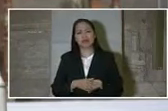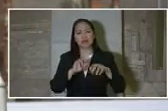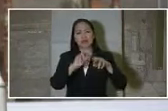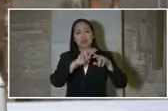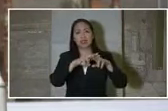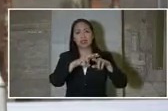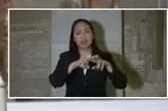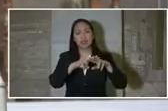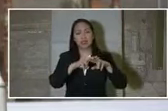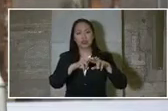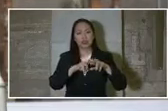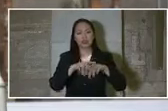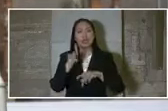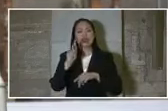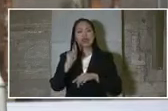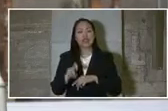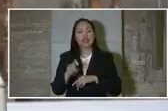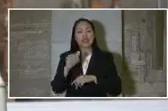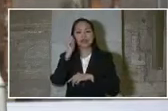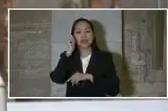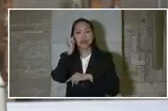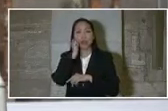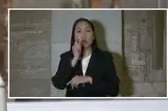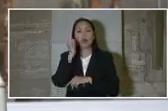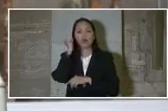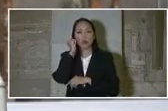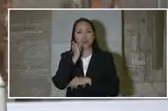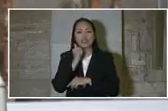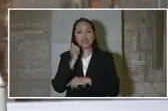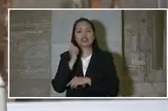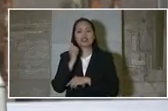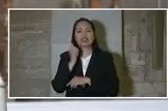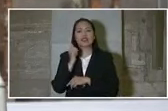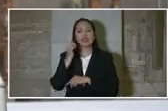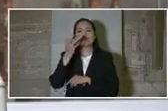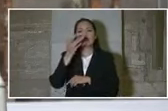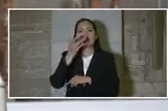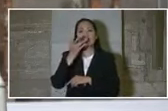Salt must always be tasted.